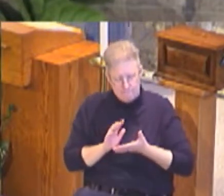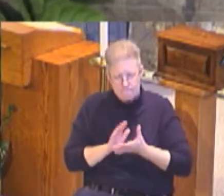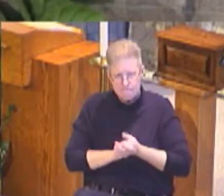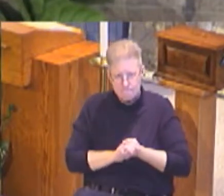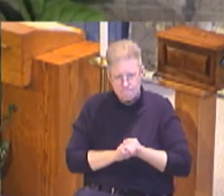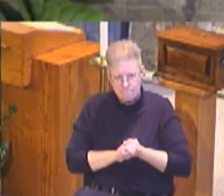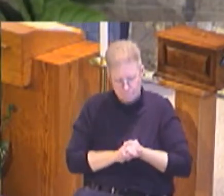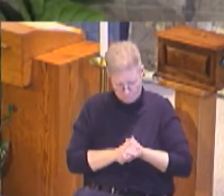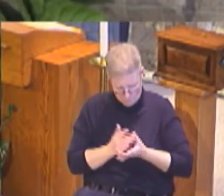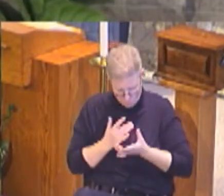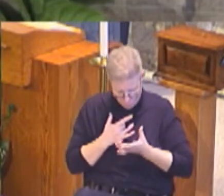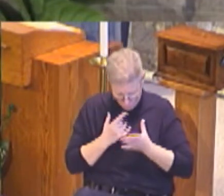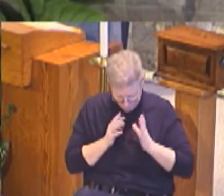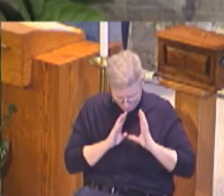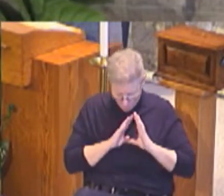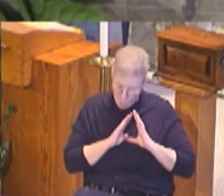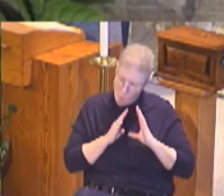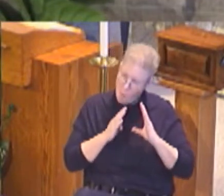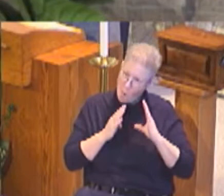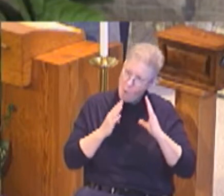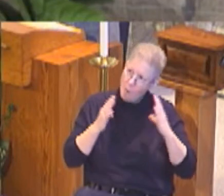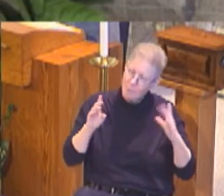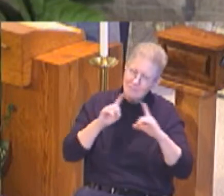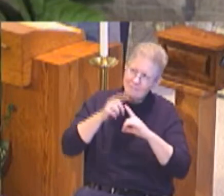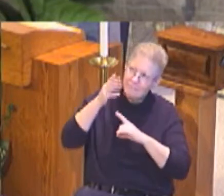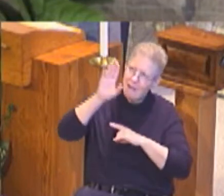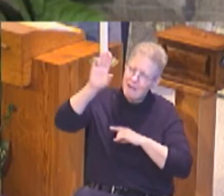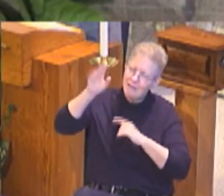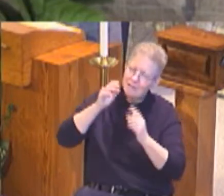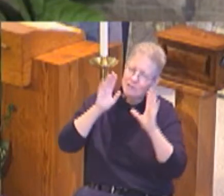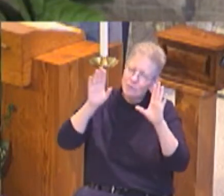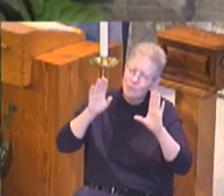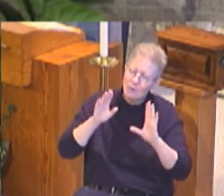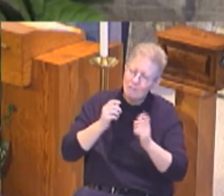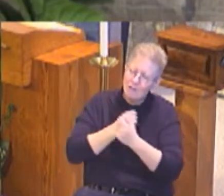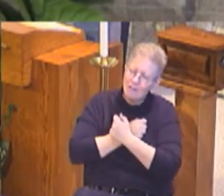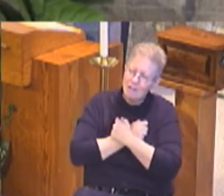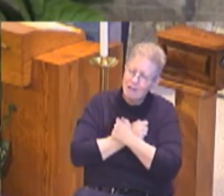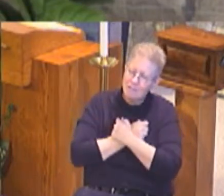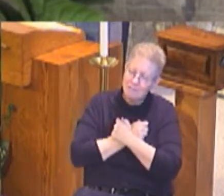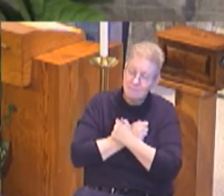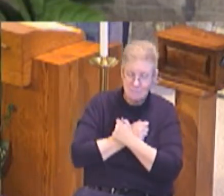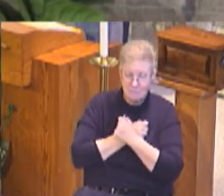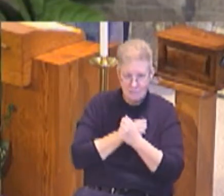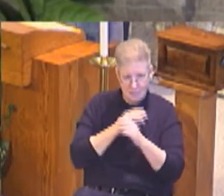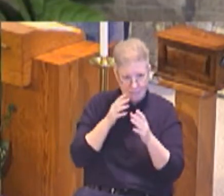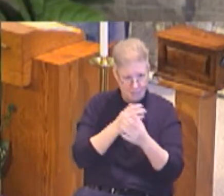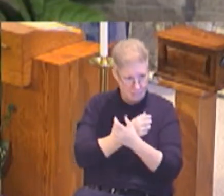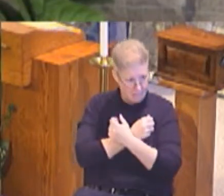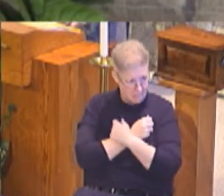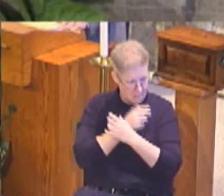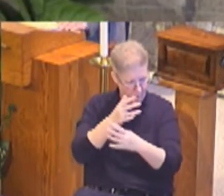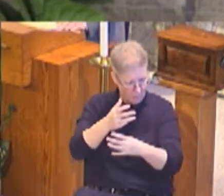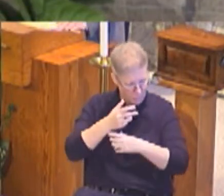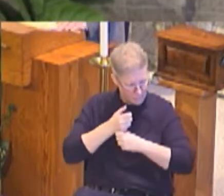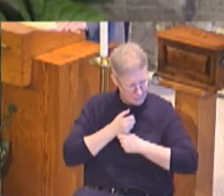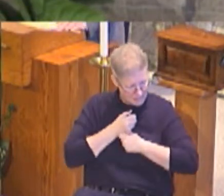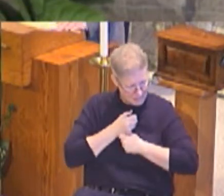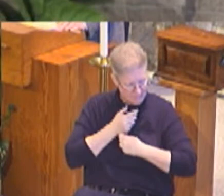heart to God's wonderful love, receiving love and extending it